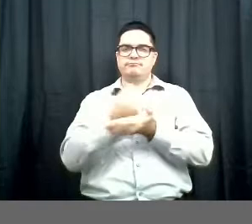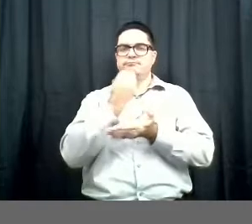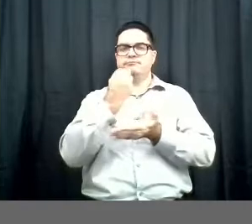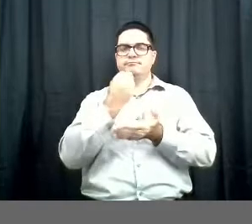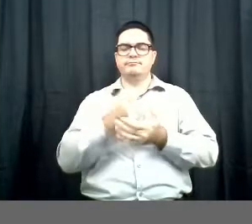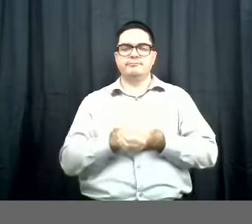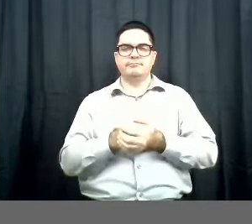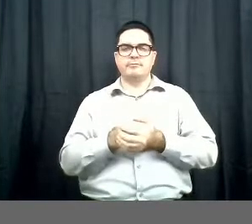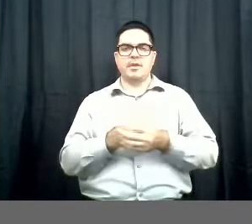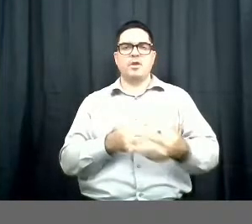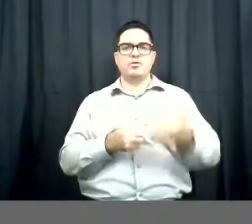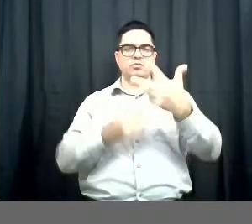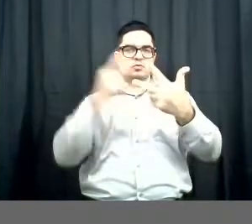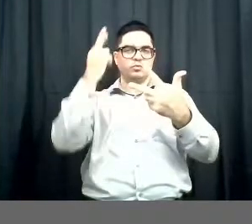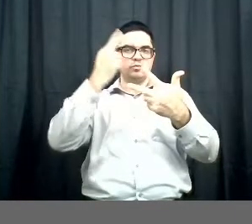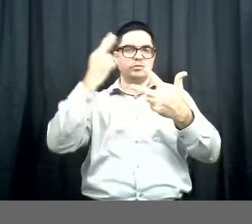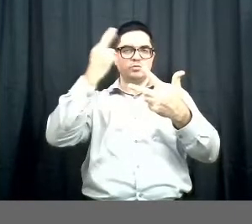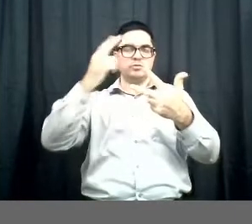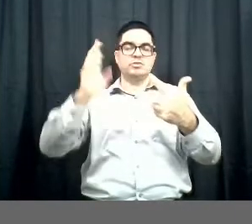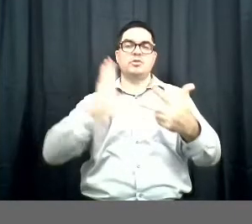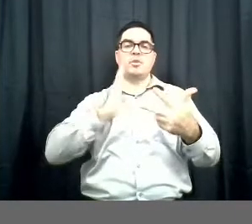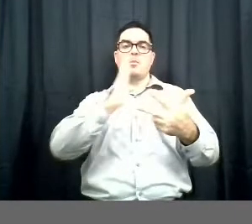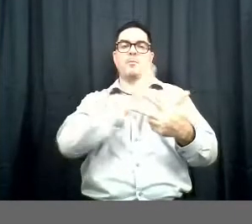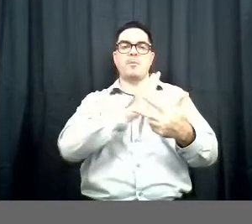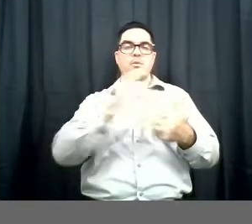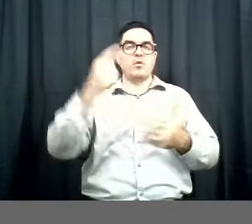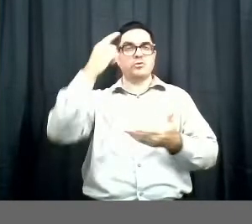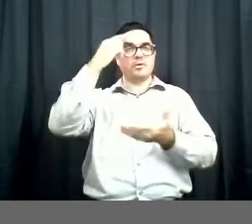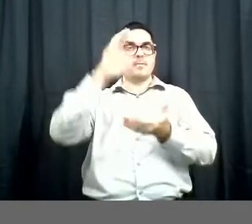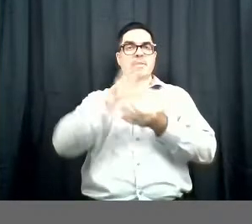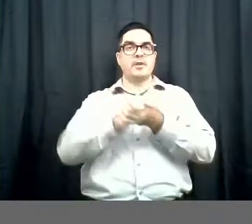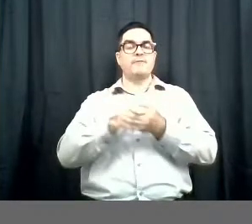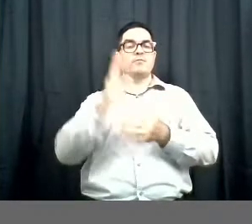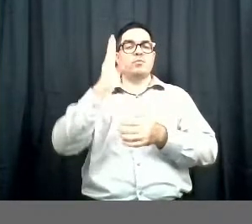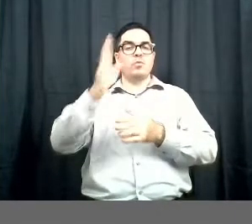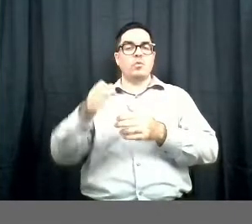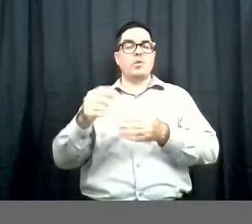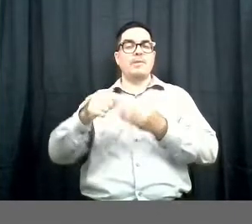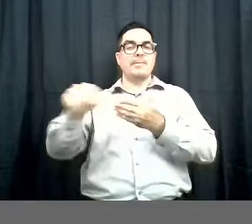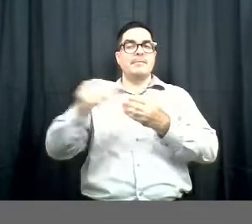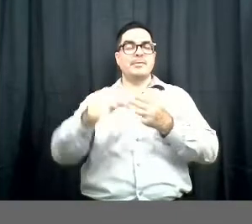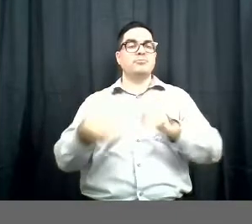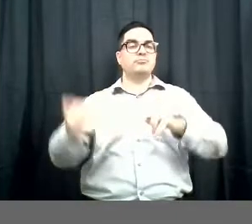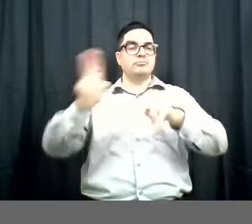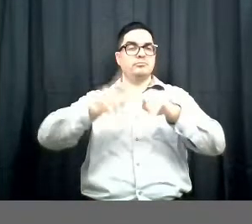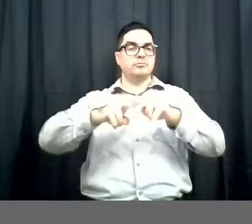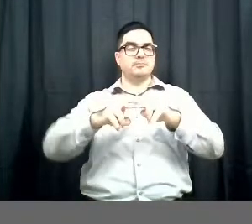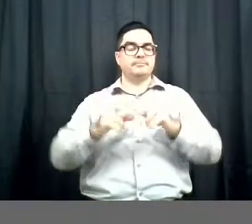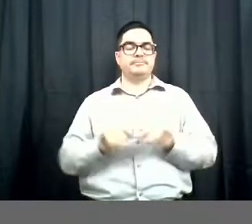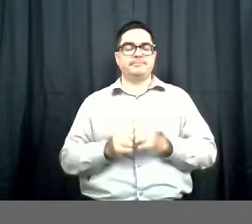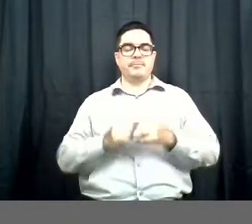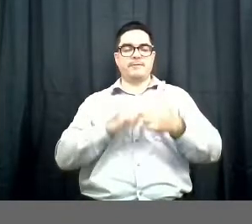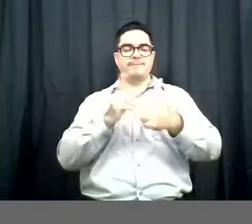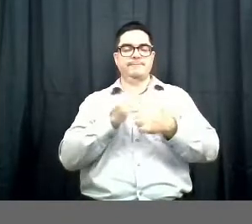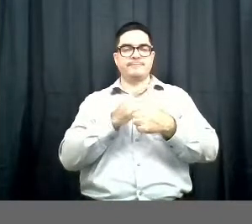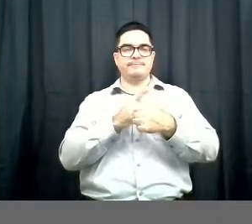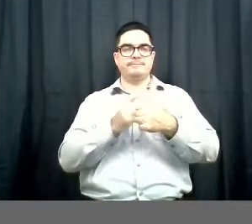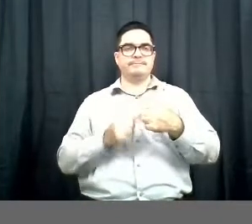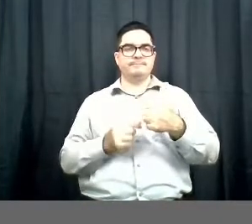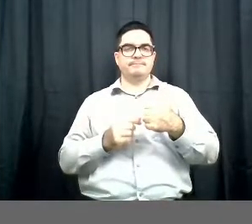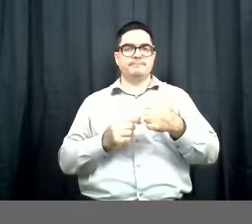primary reasons why the board believes there will be an incremental cost to this law. First, the fiscal